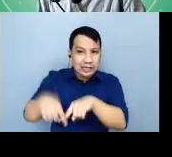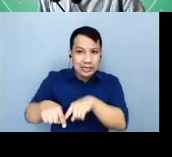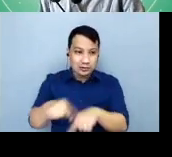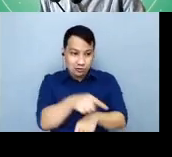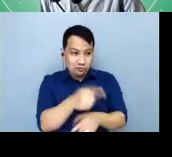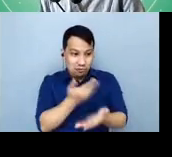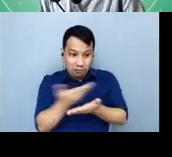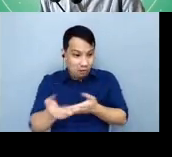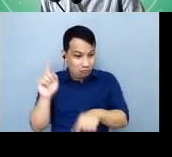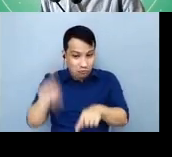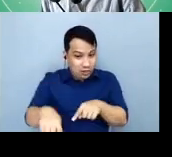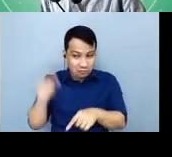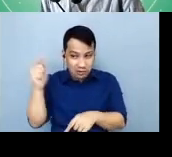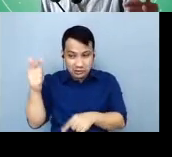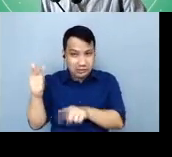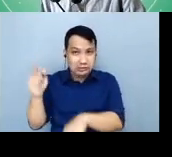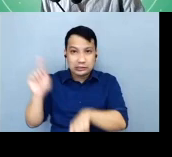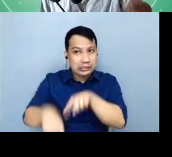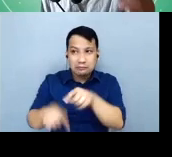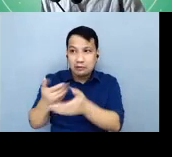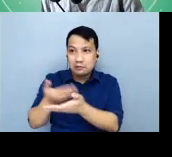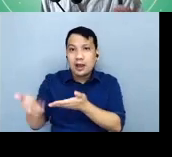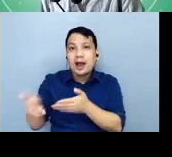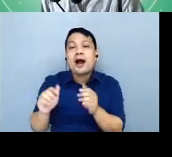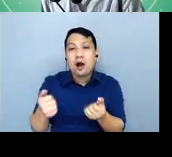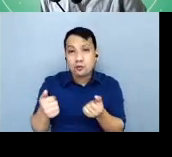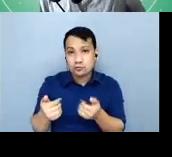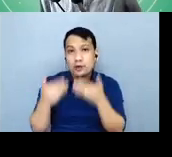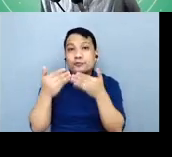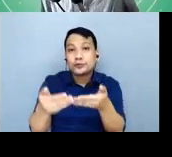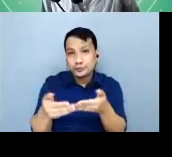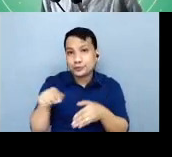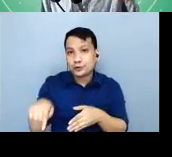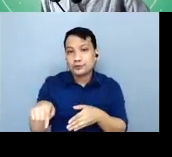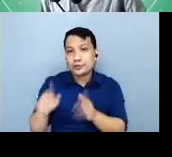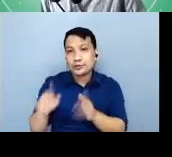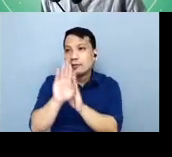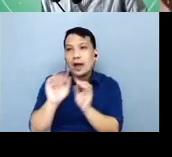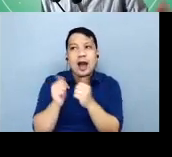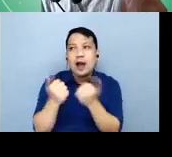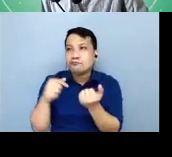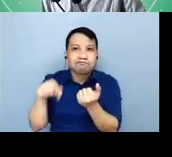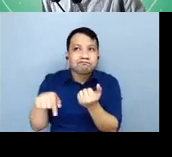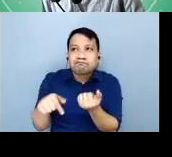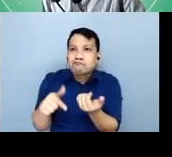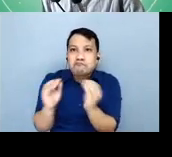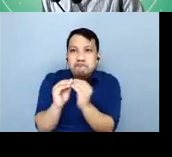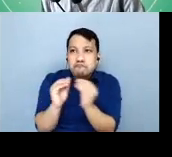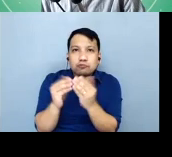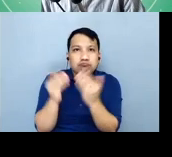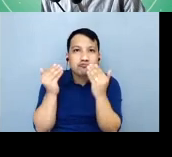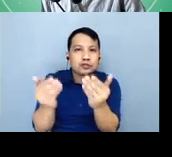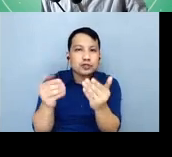green designs, these green products, then how would you be able to sustain that kind of development? How would you be able to sustain